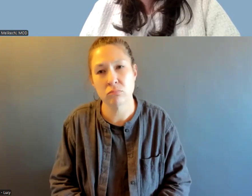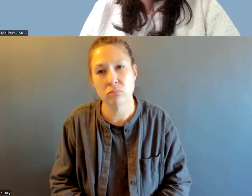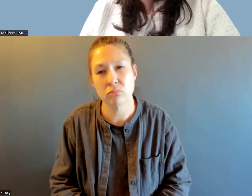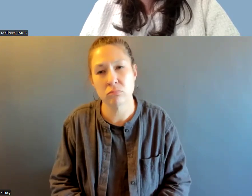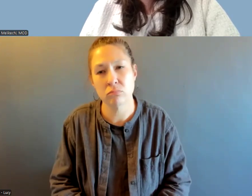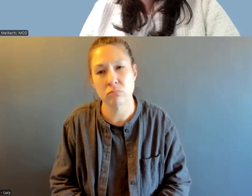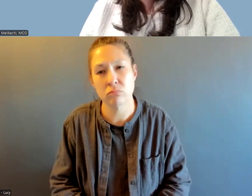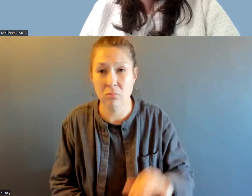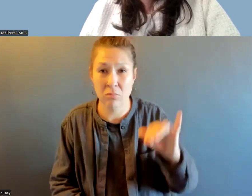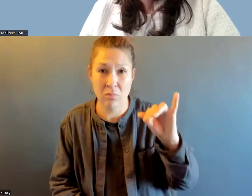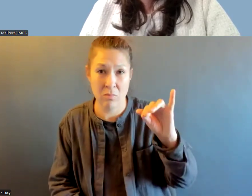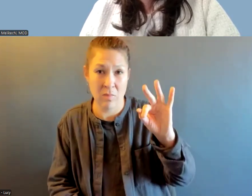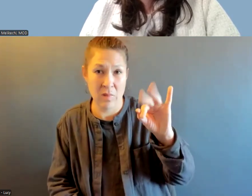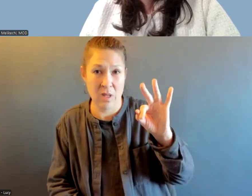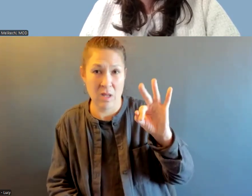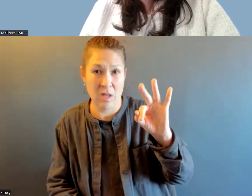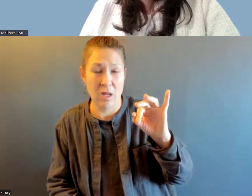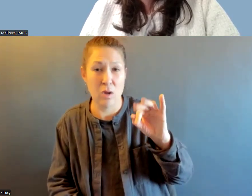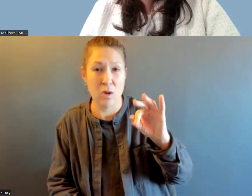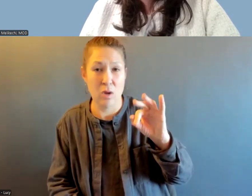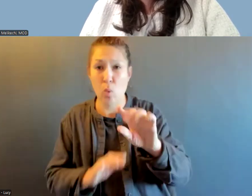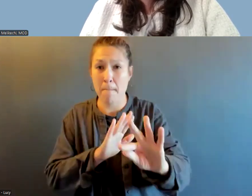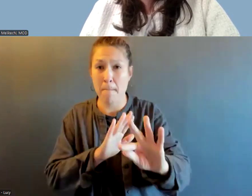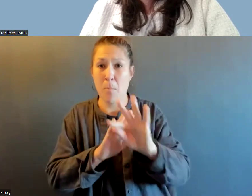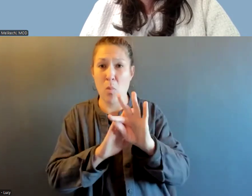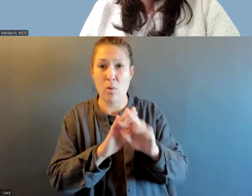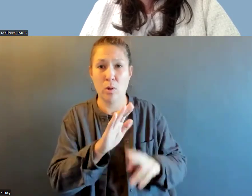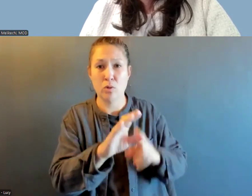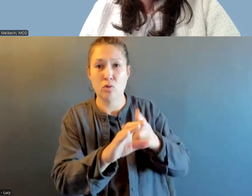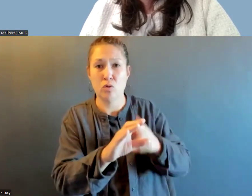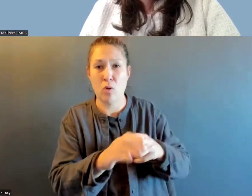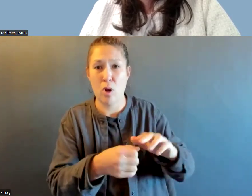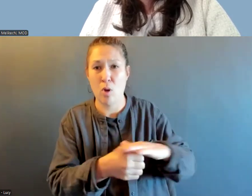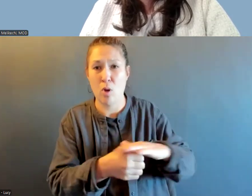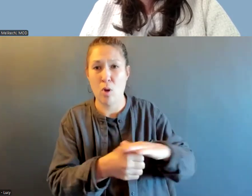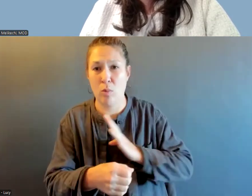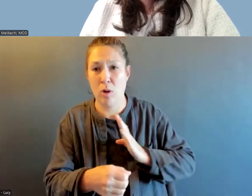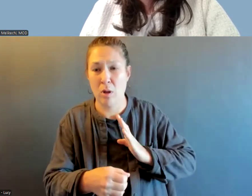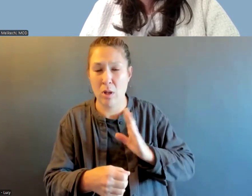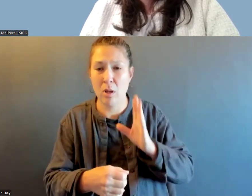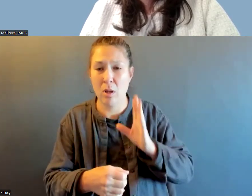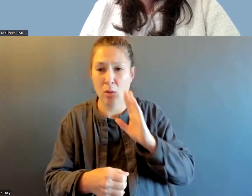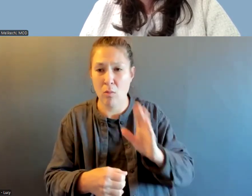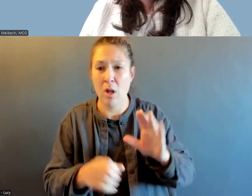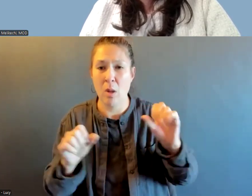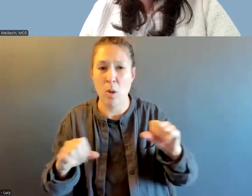appointed by a public body to serve on a local board, you're going to get more done if you